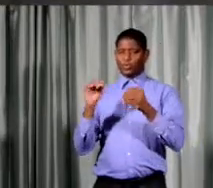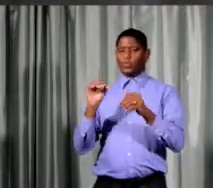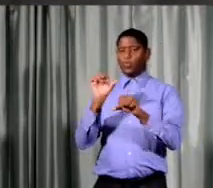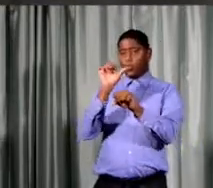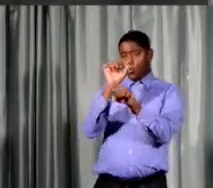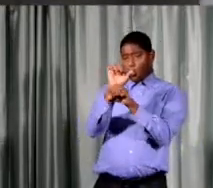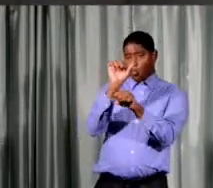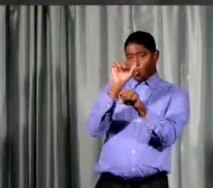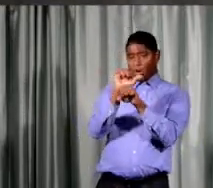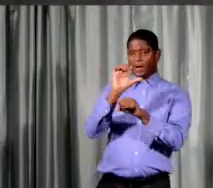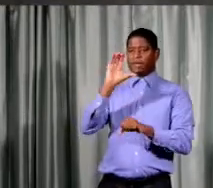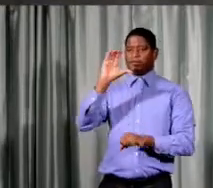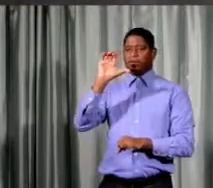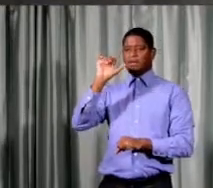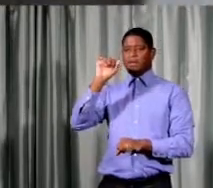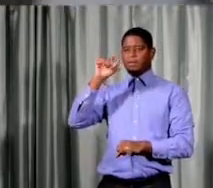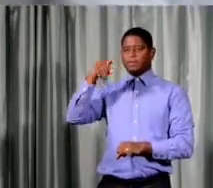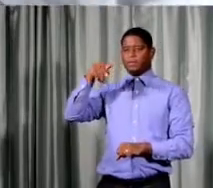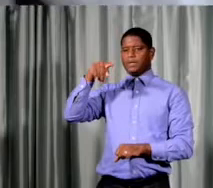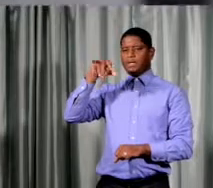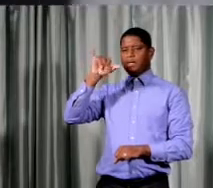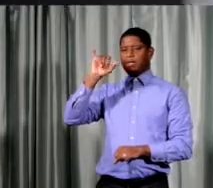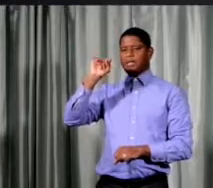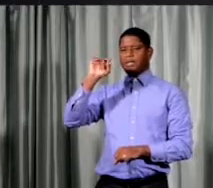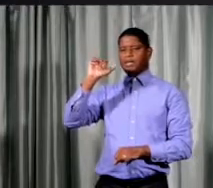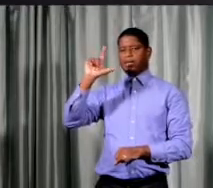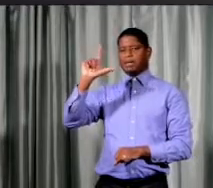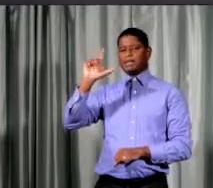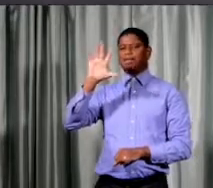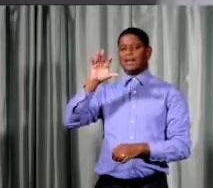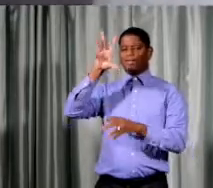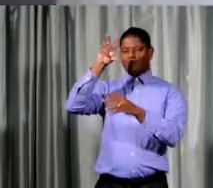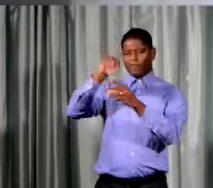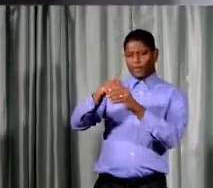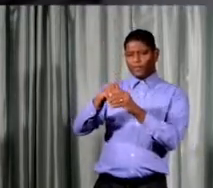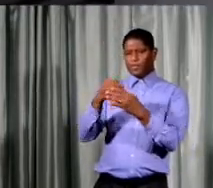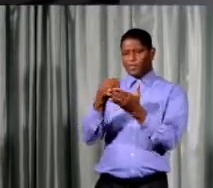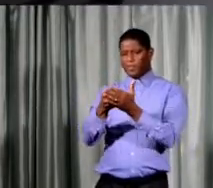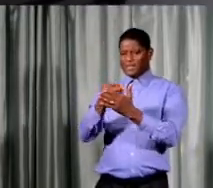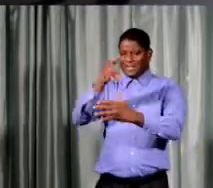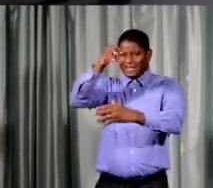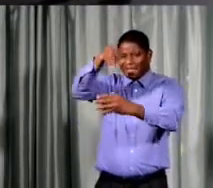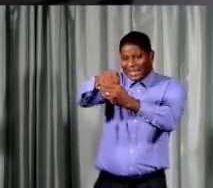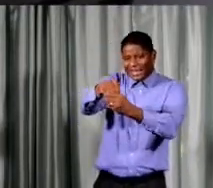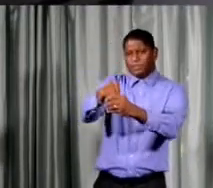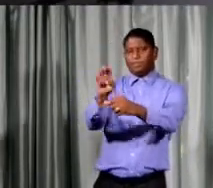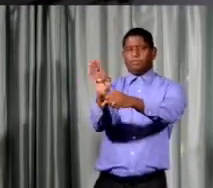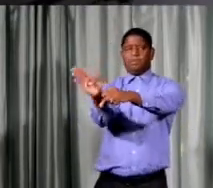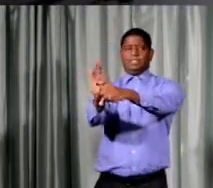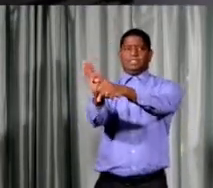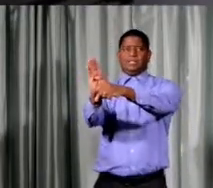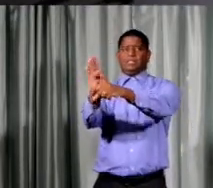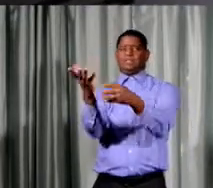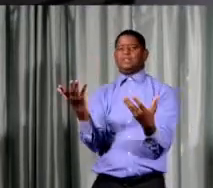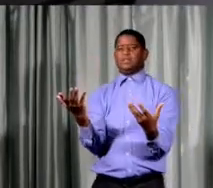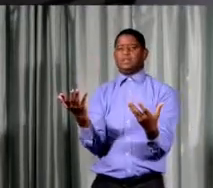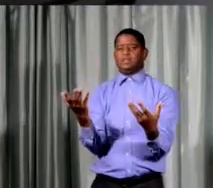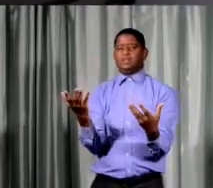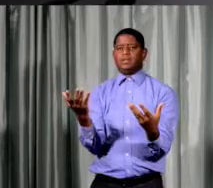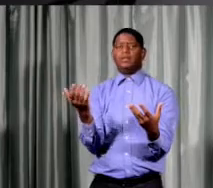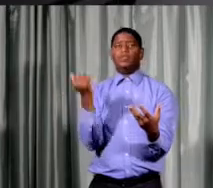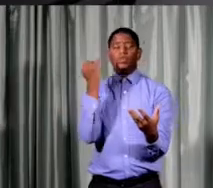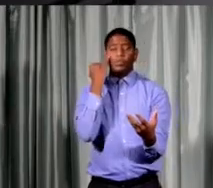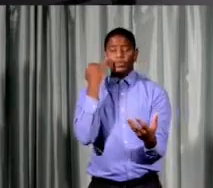All right? If your working capital is positive, it means your current assets are bigger than your